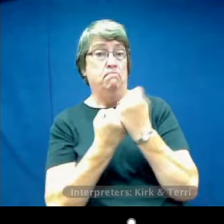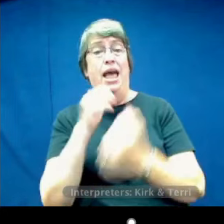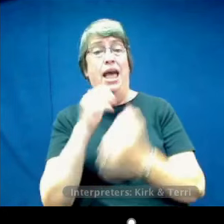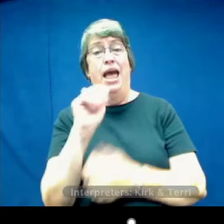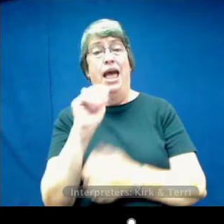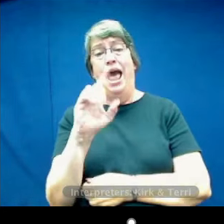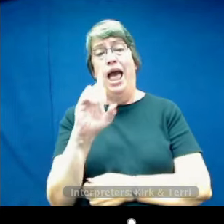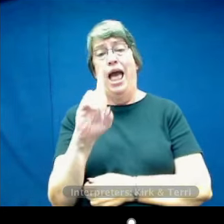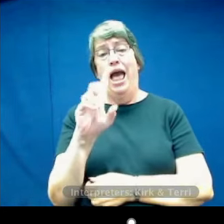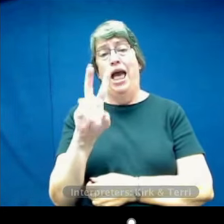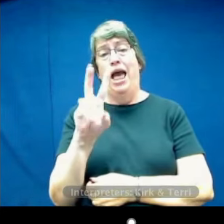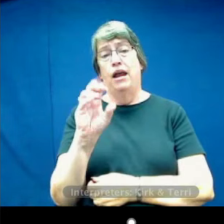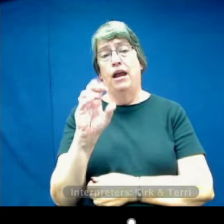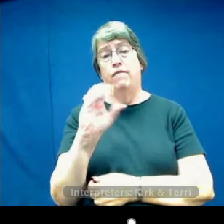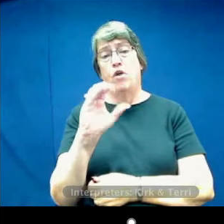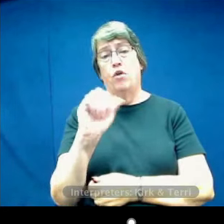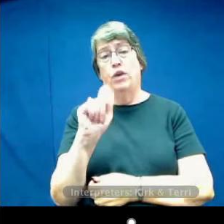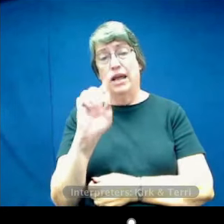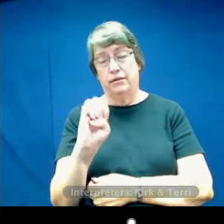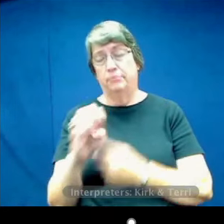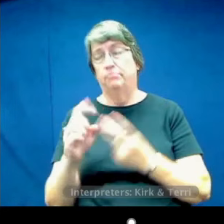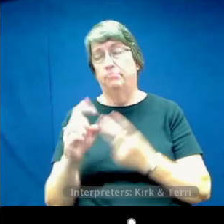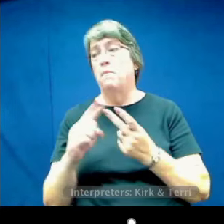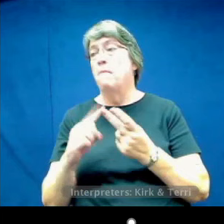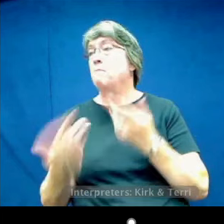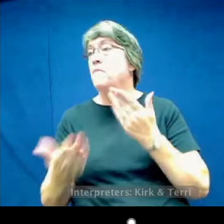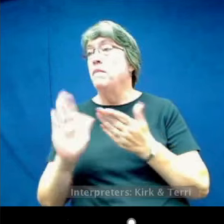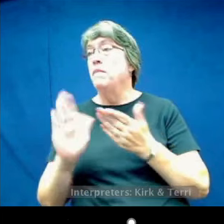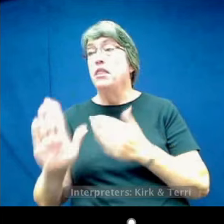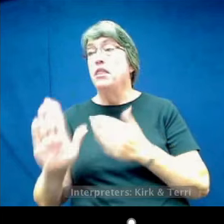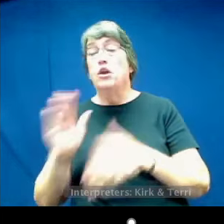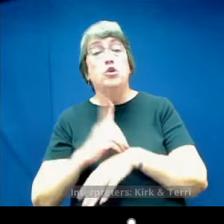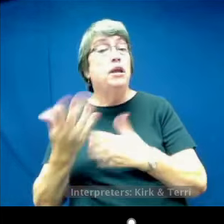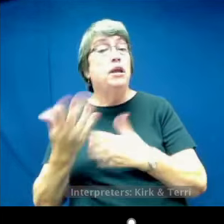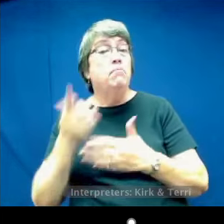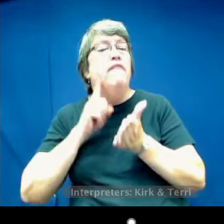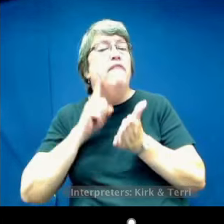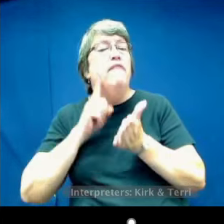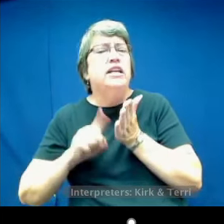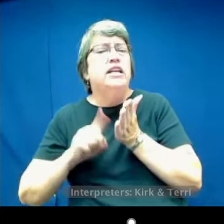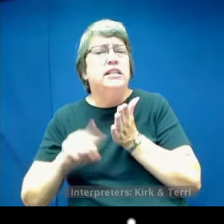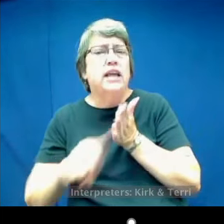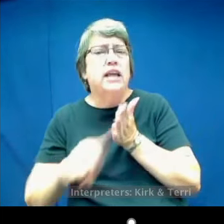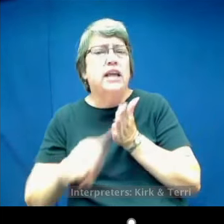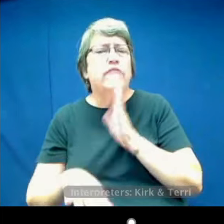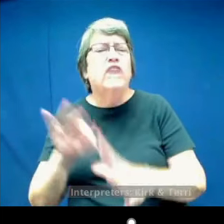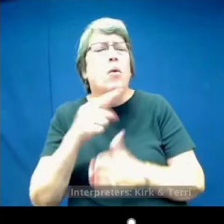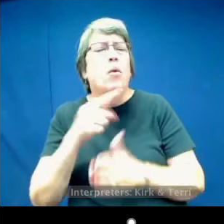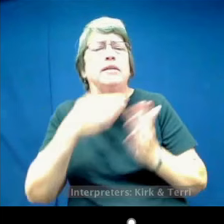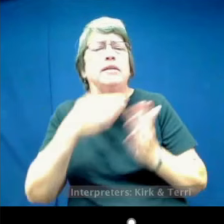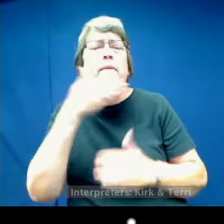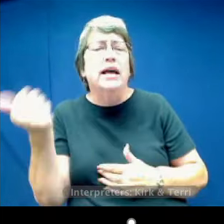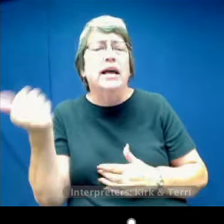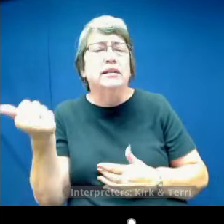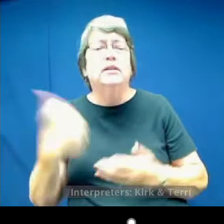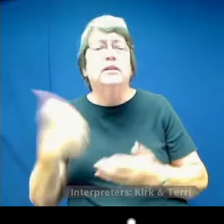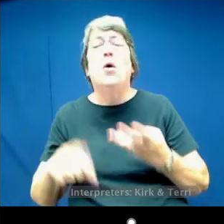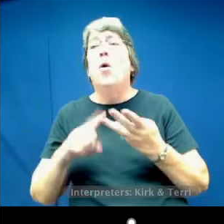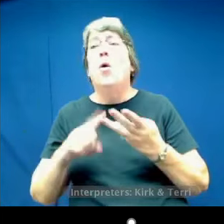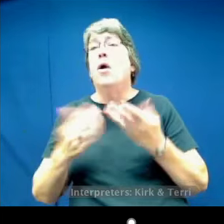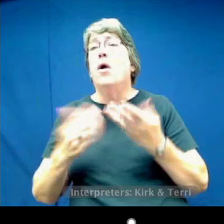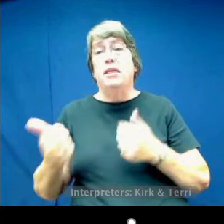to investigate, to try to find out what is in the best interest. And they might function as a guardian, where they